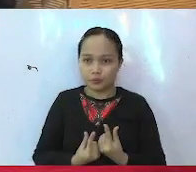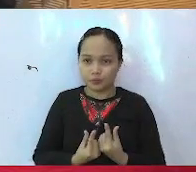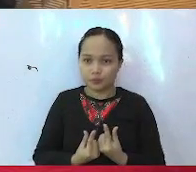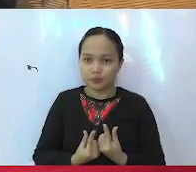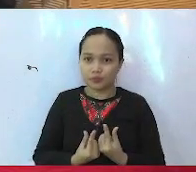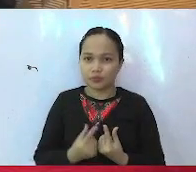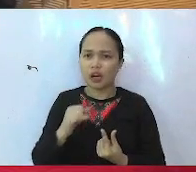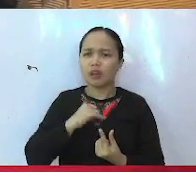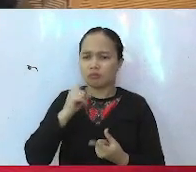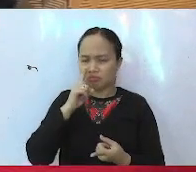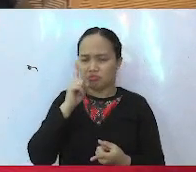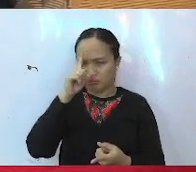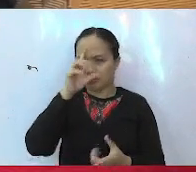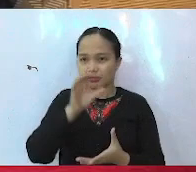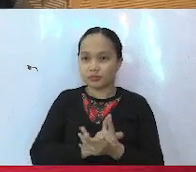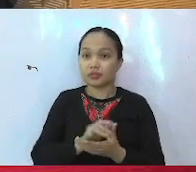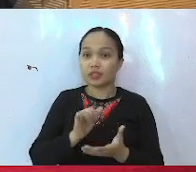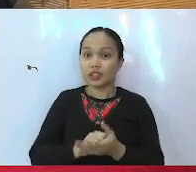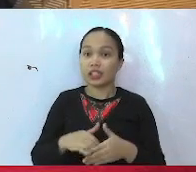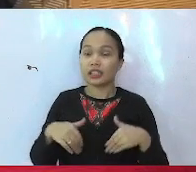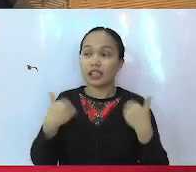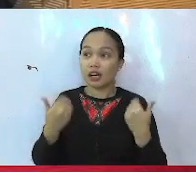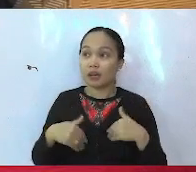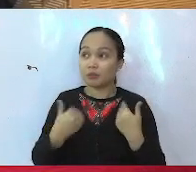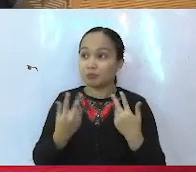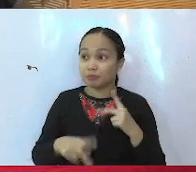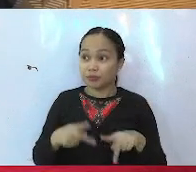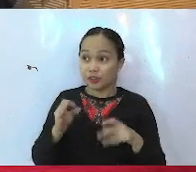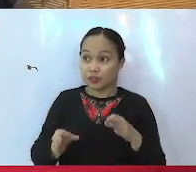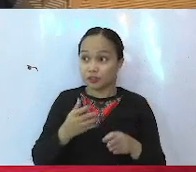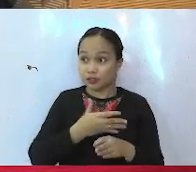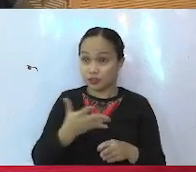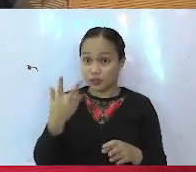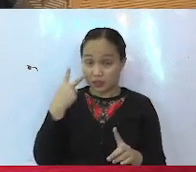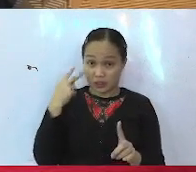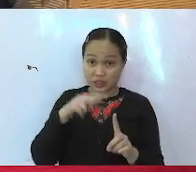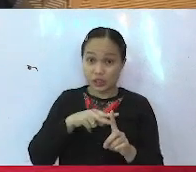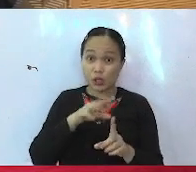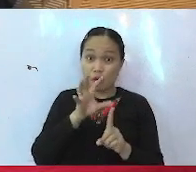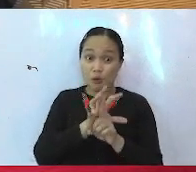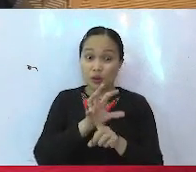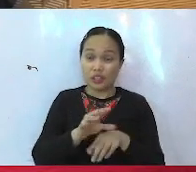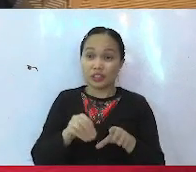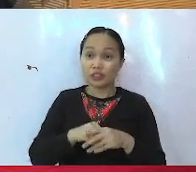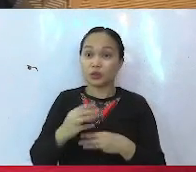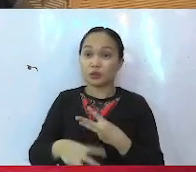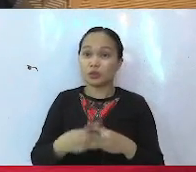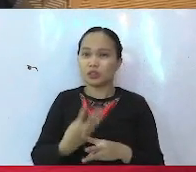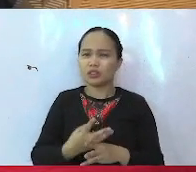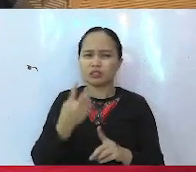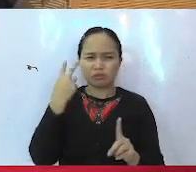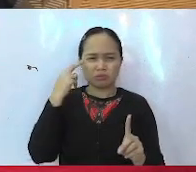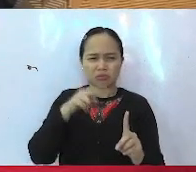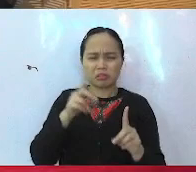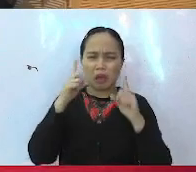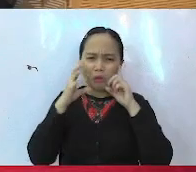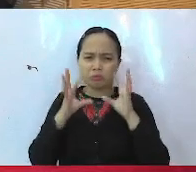That's right. I do. I believe that young people, if you look at the trends in the world, young people decide what's cool.